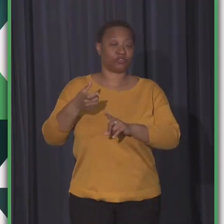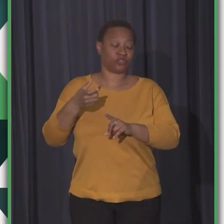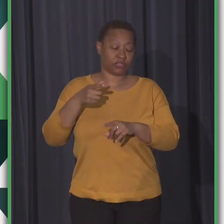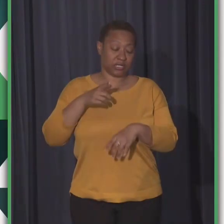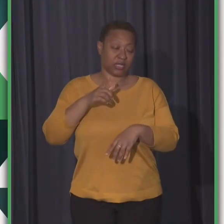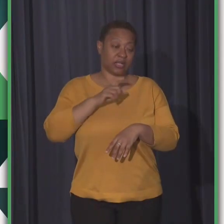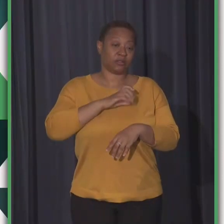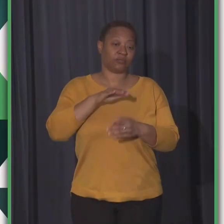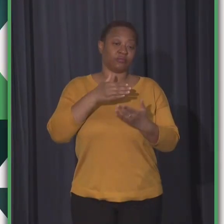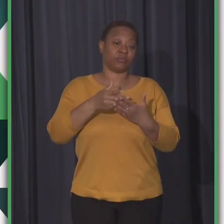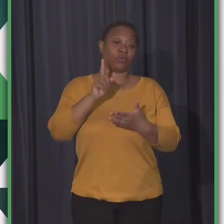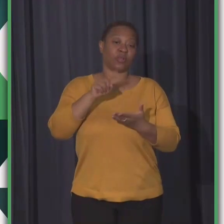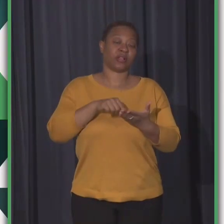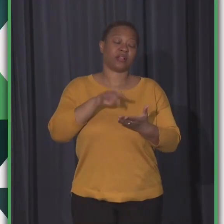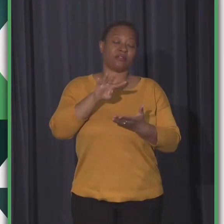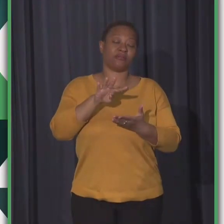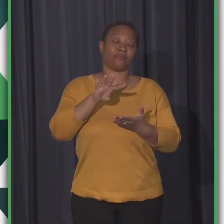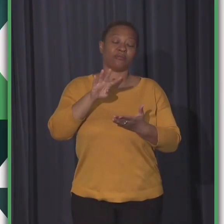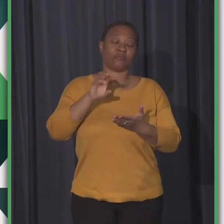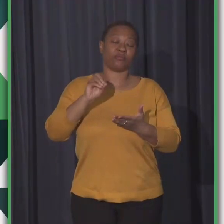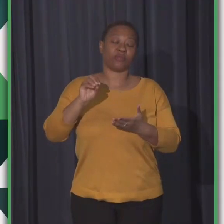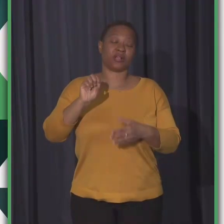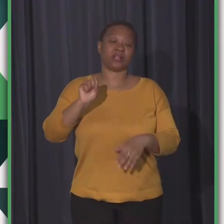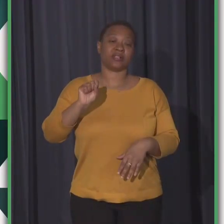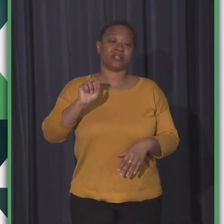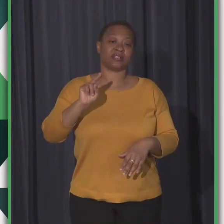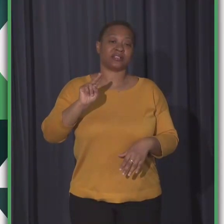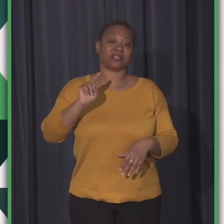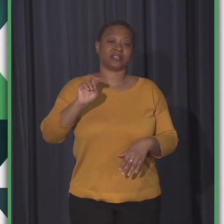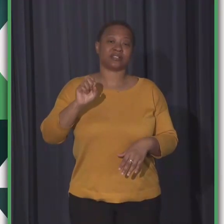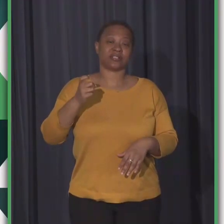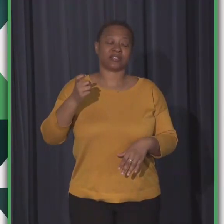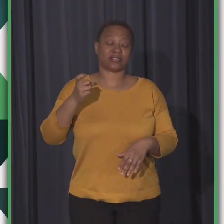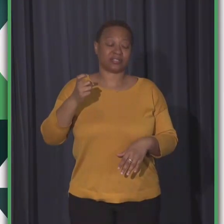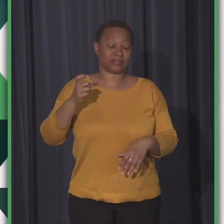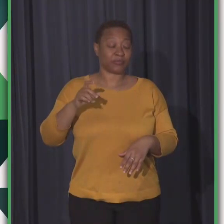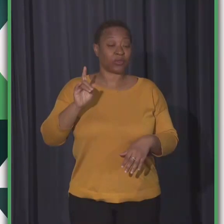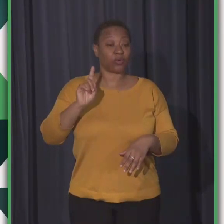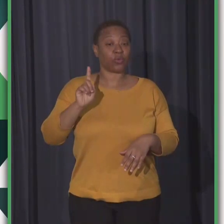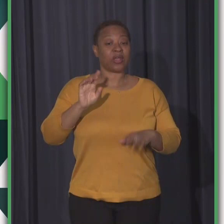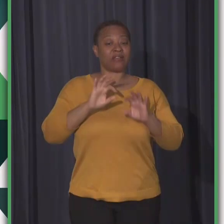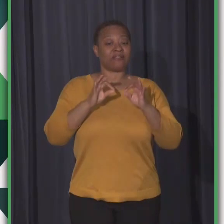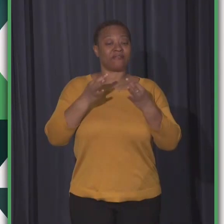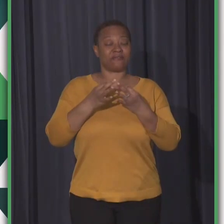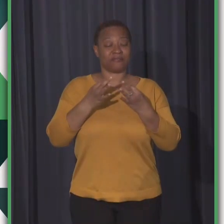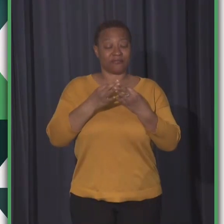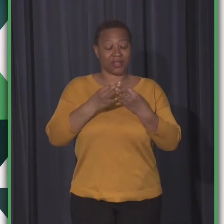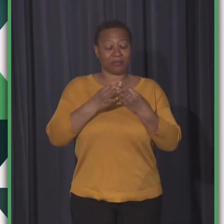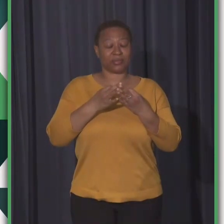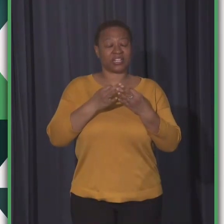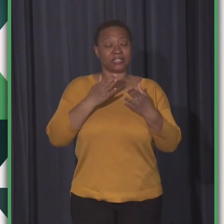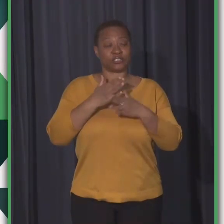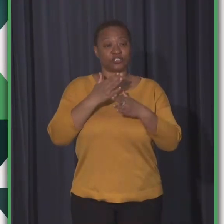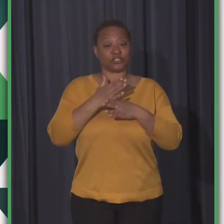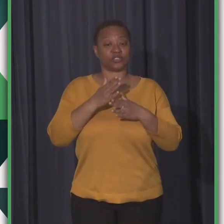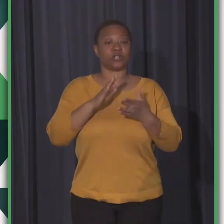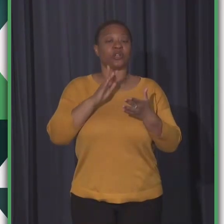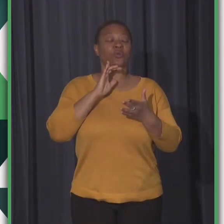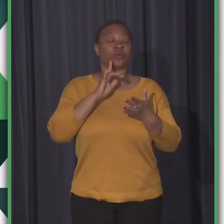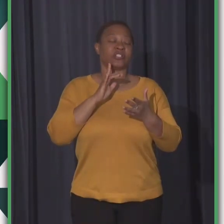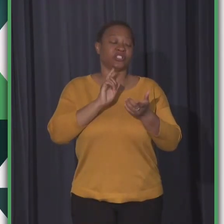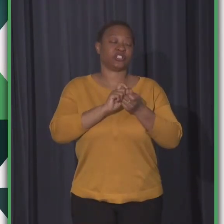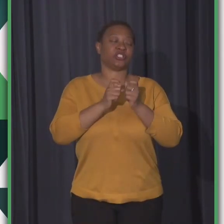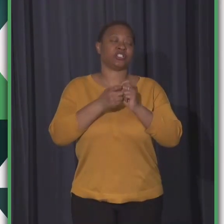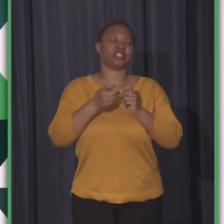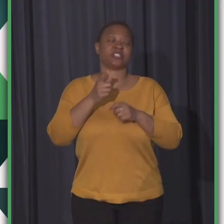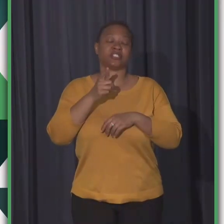dispatched to the 14,000 block of Sussex on a call for service for a family trouble disturbance, which was updated to a non-fatal shooting. Officers arrived at the